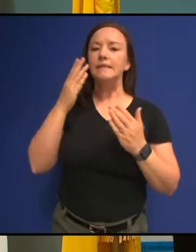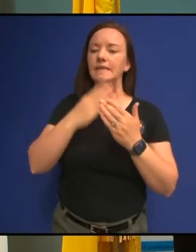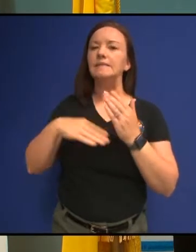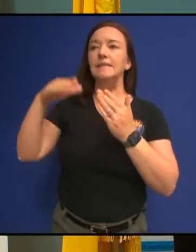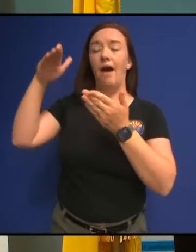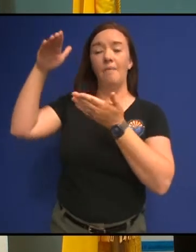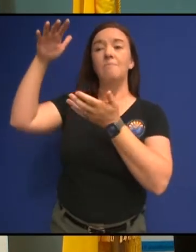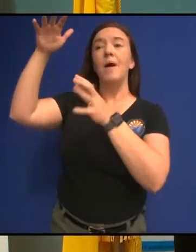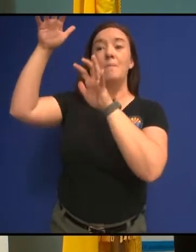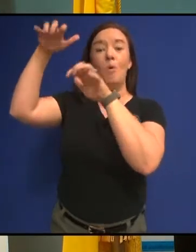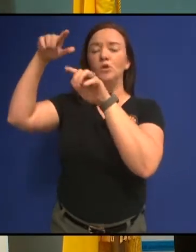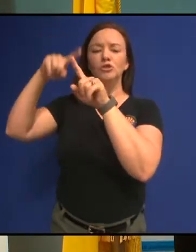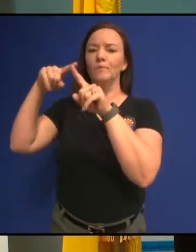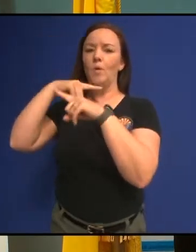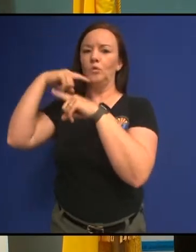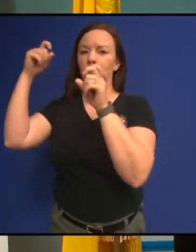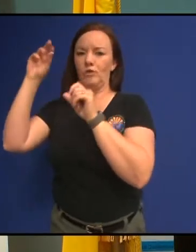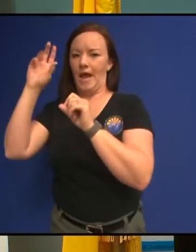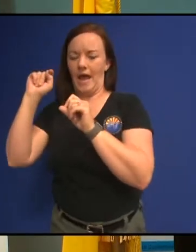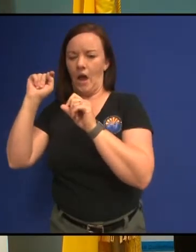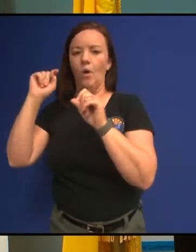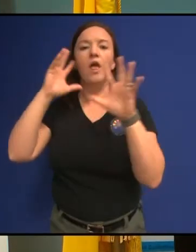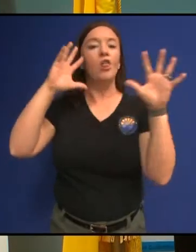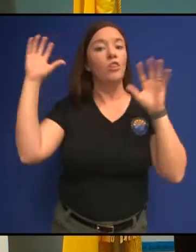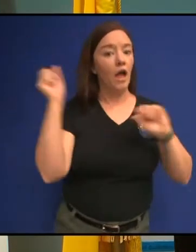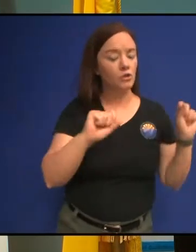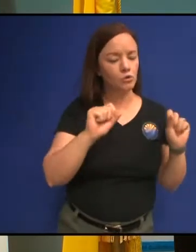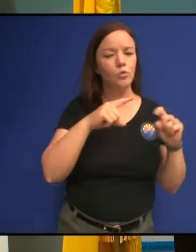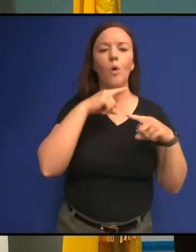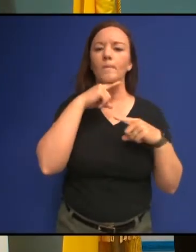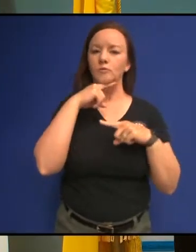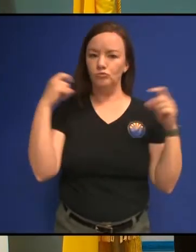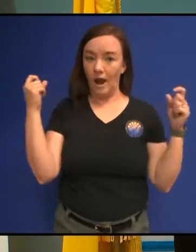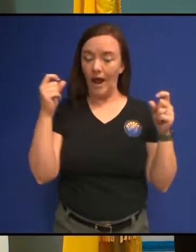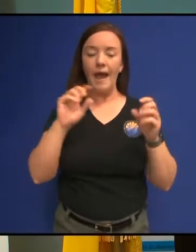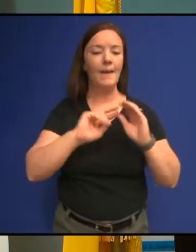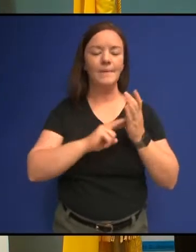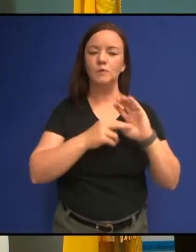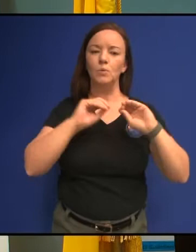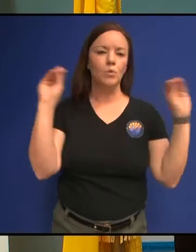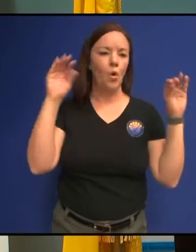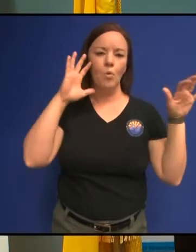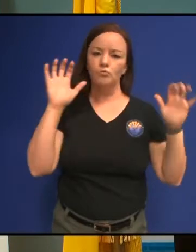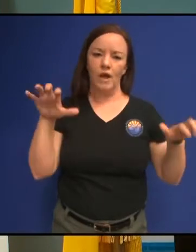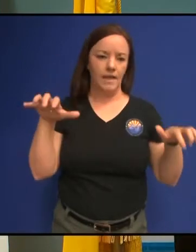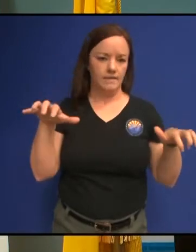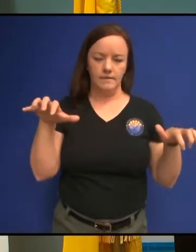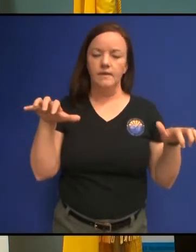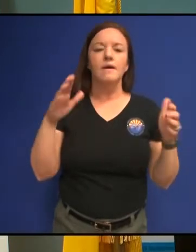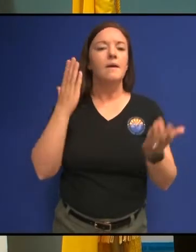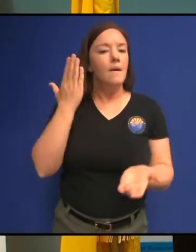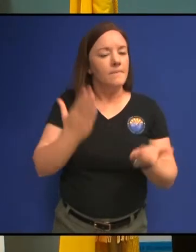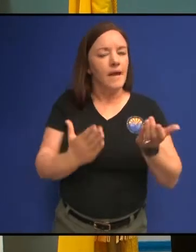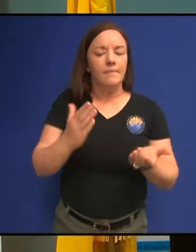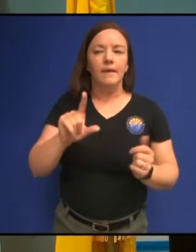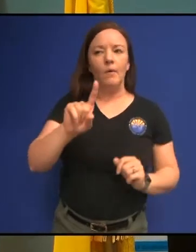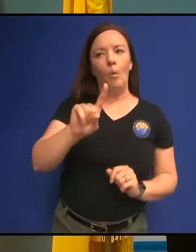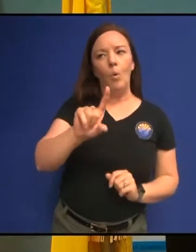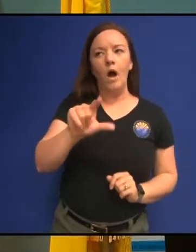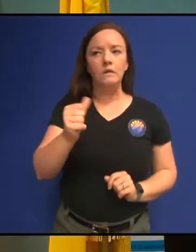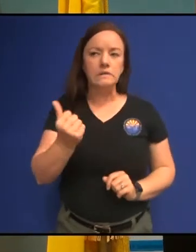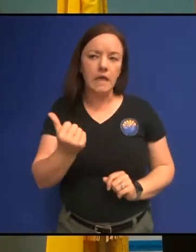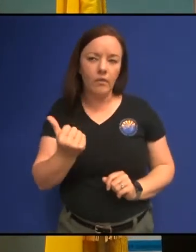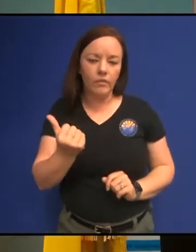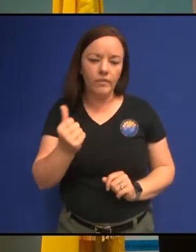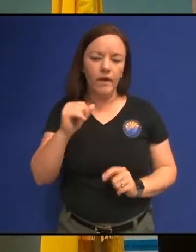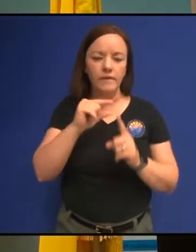thunderstorms. Again, dry thunderstorms means that we're going to see little to no rain out of those storms, maybe a tenth or of